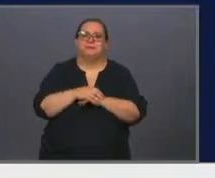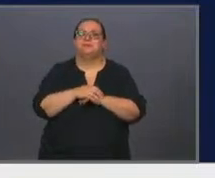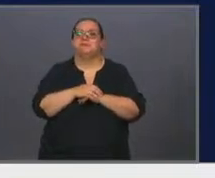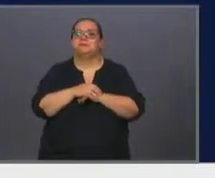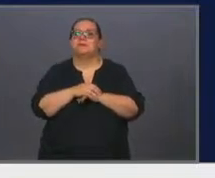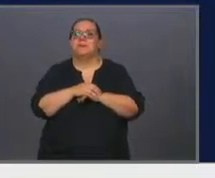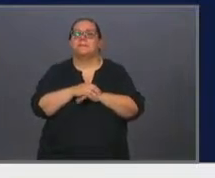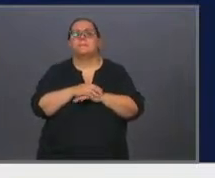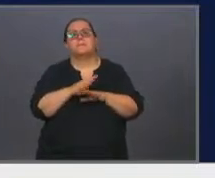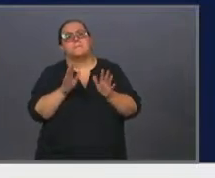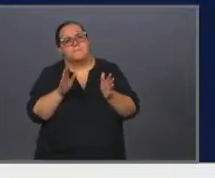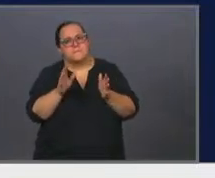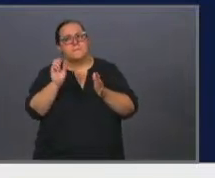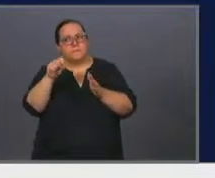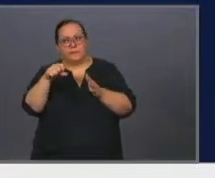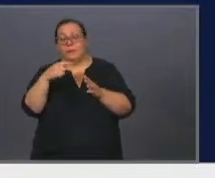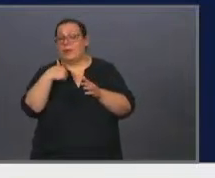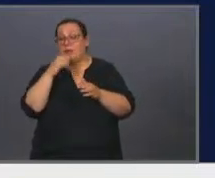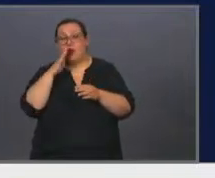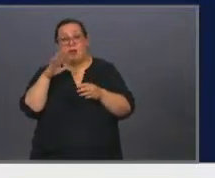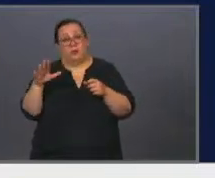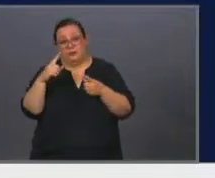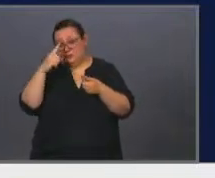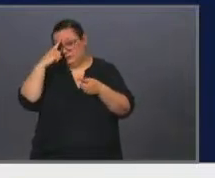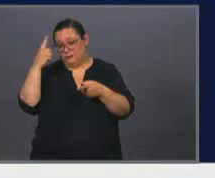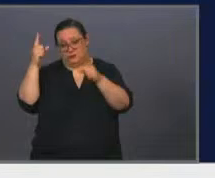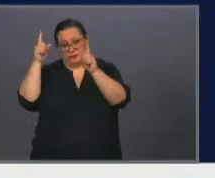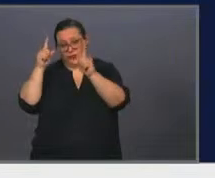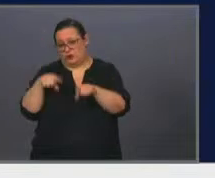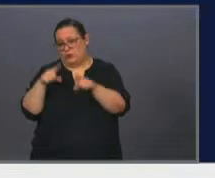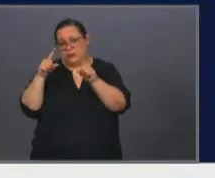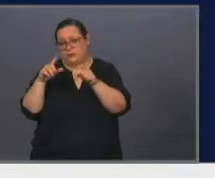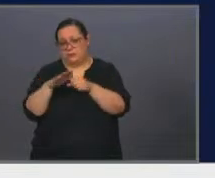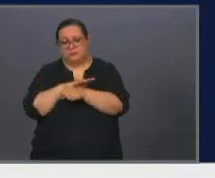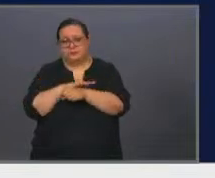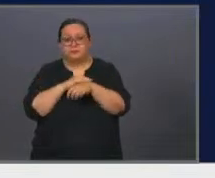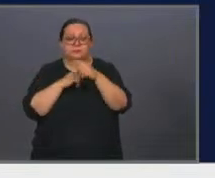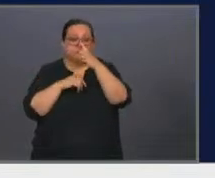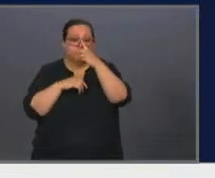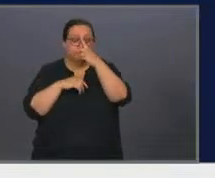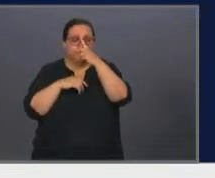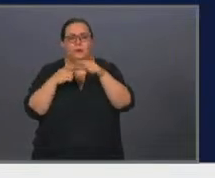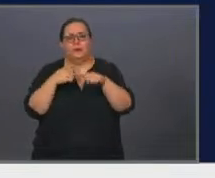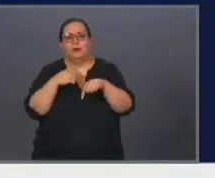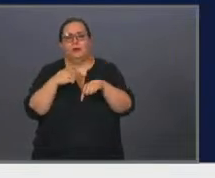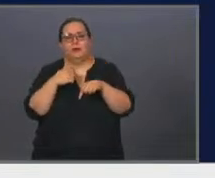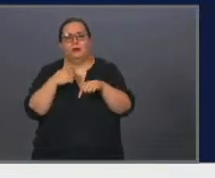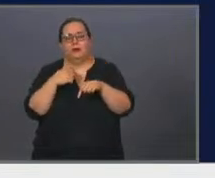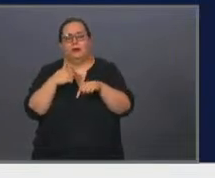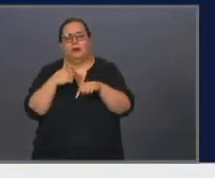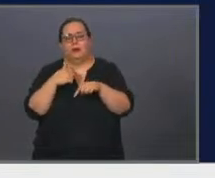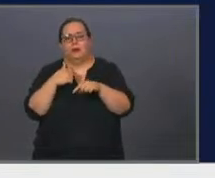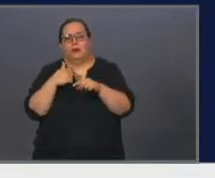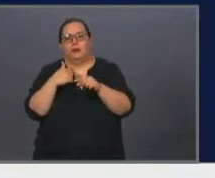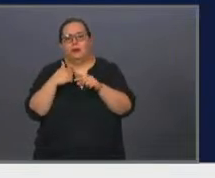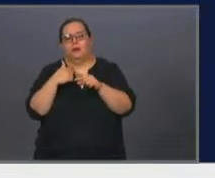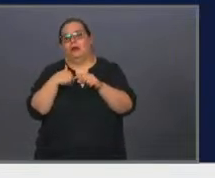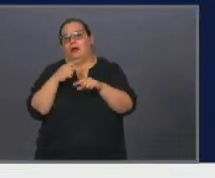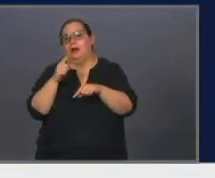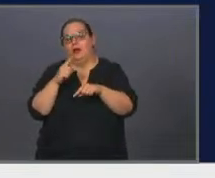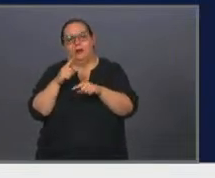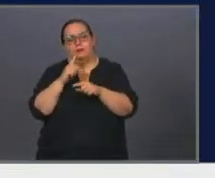Well, I would completely agree with that. And I can't applaud the Biden administration strong enough